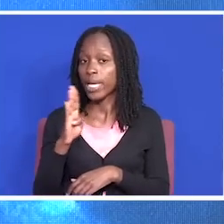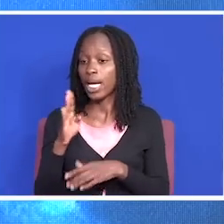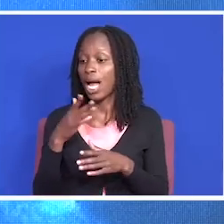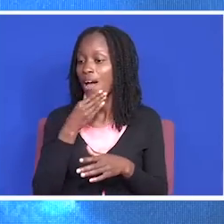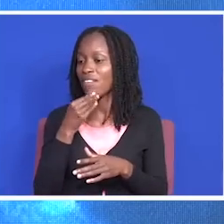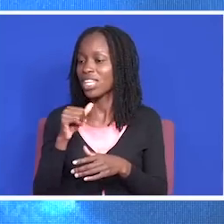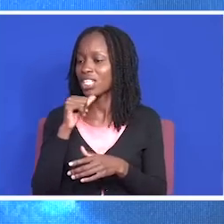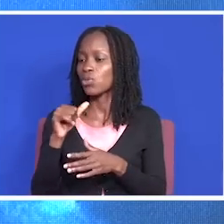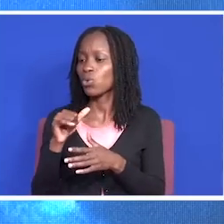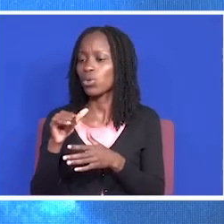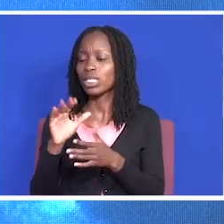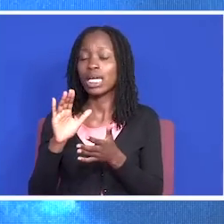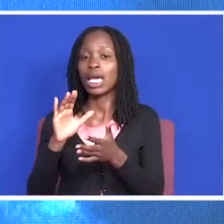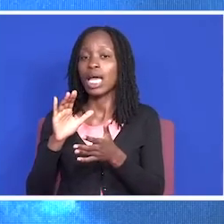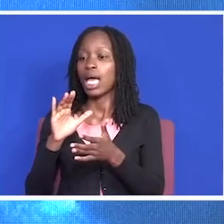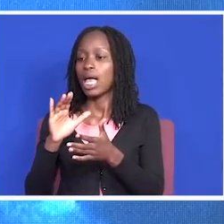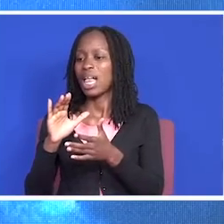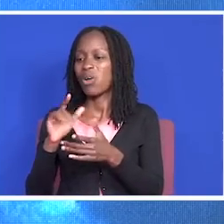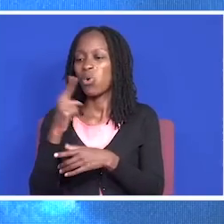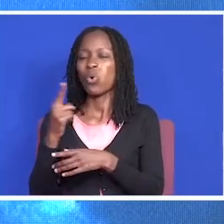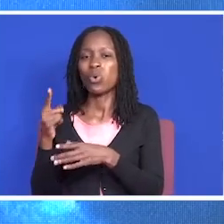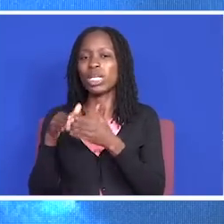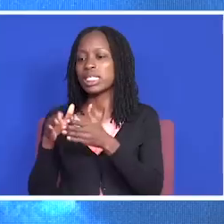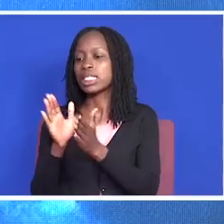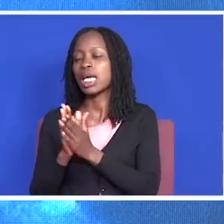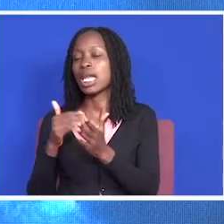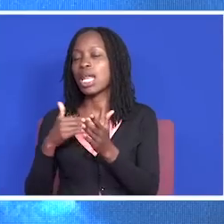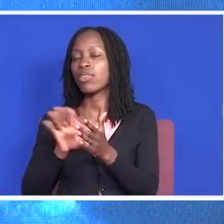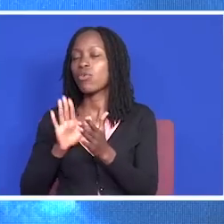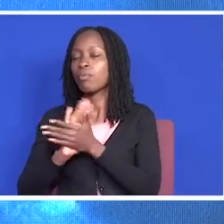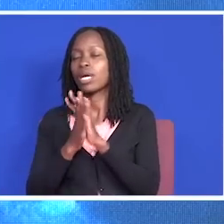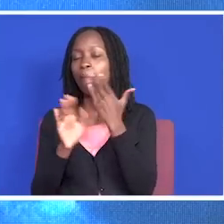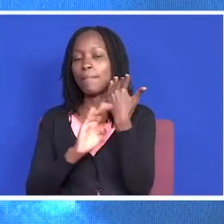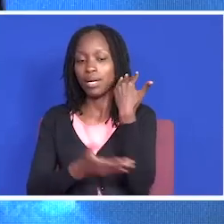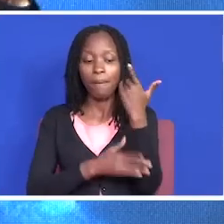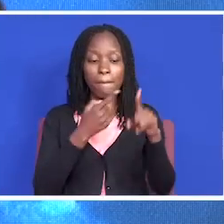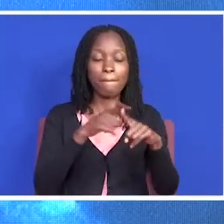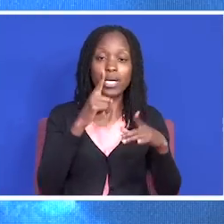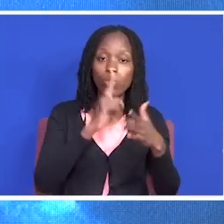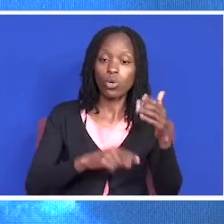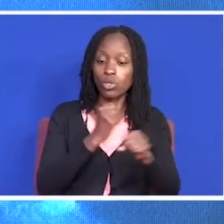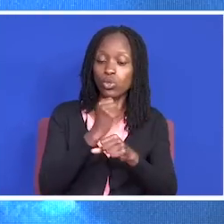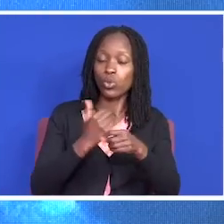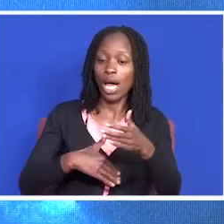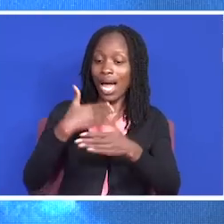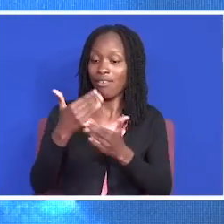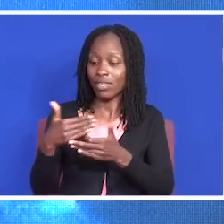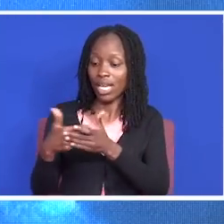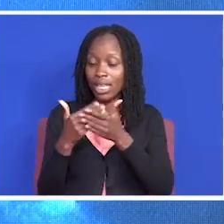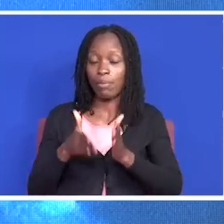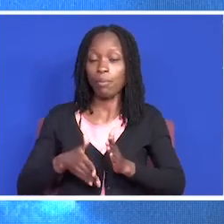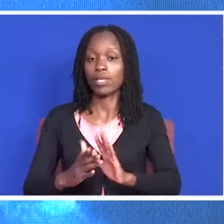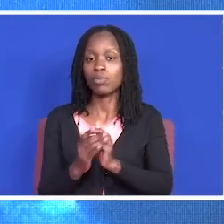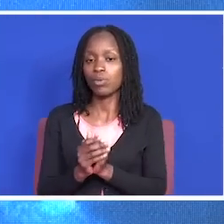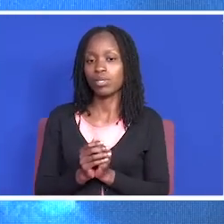do after the baby is born. And many of us haven't played any role or are not intending to play